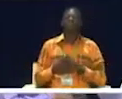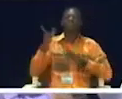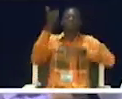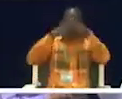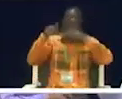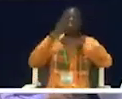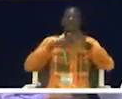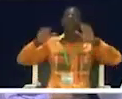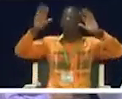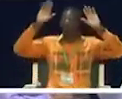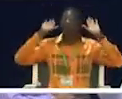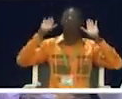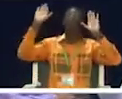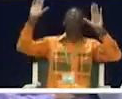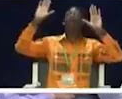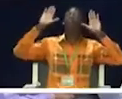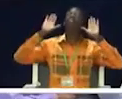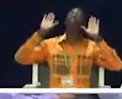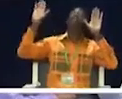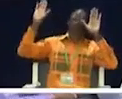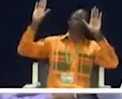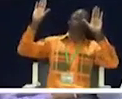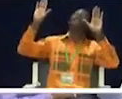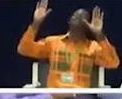Louder if you can. Come on, shout wonders.